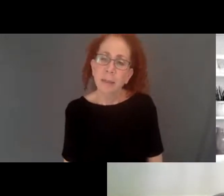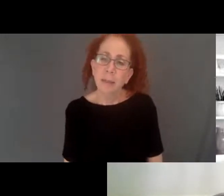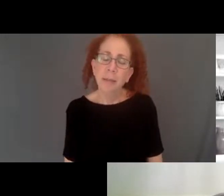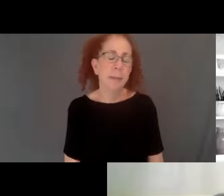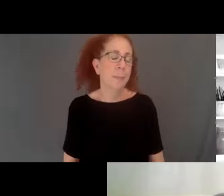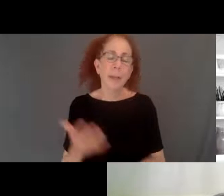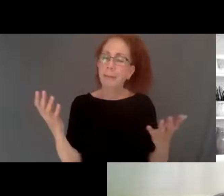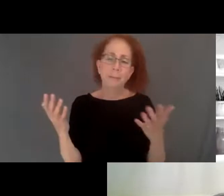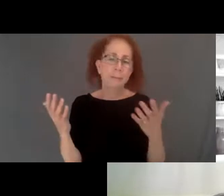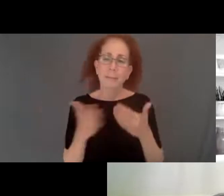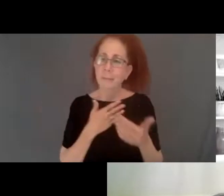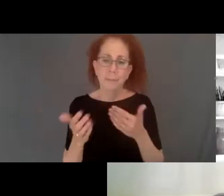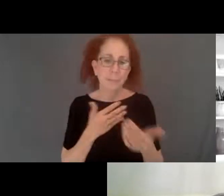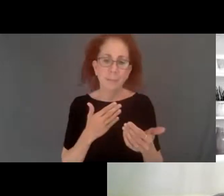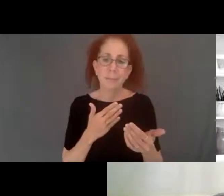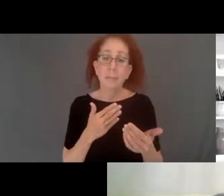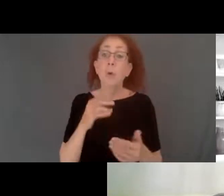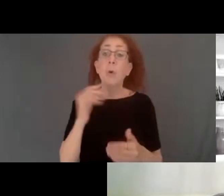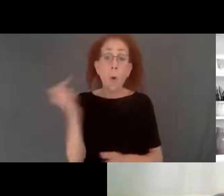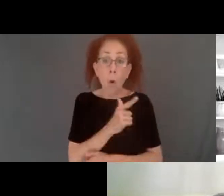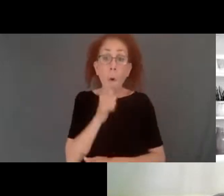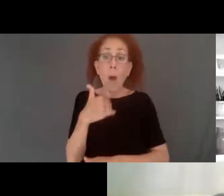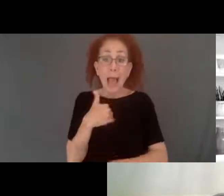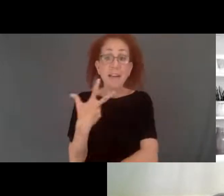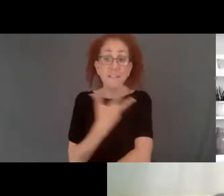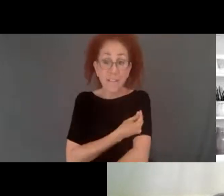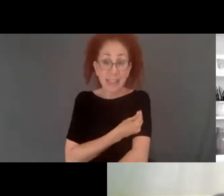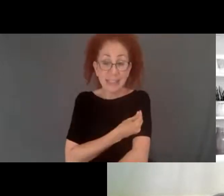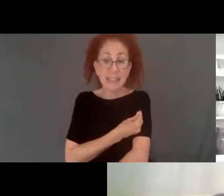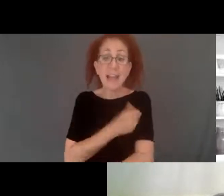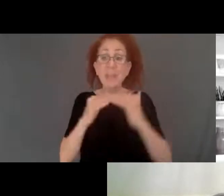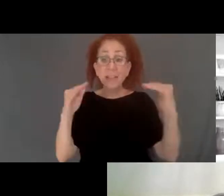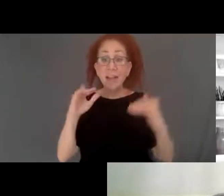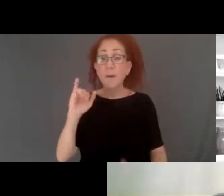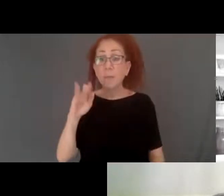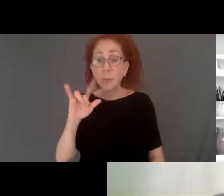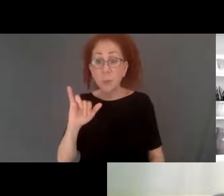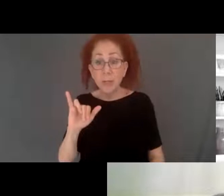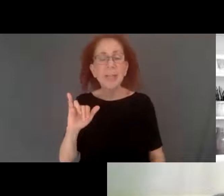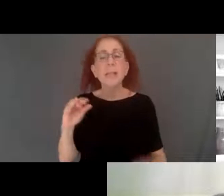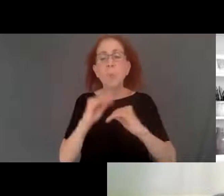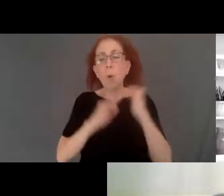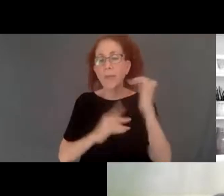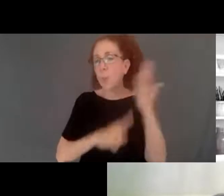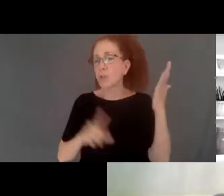even, in all the people who had the vaccine, the levels of immunity surpassed what was needed to